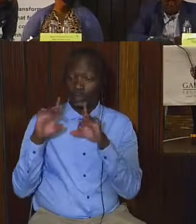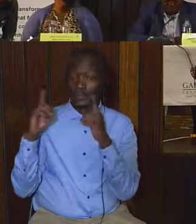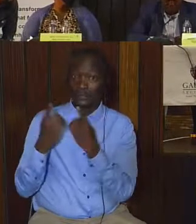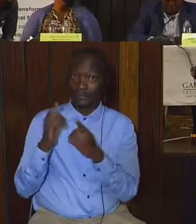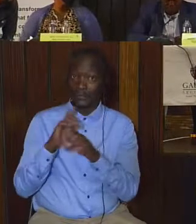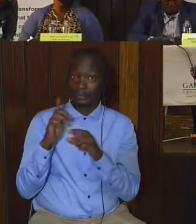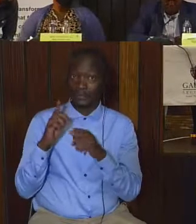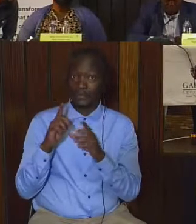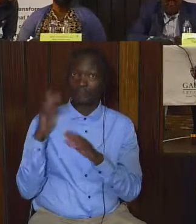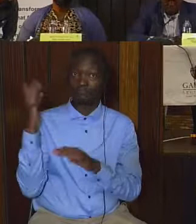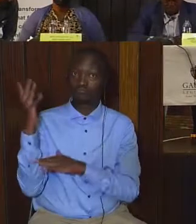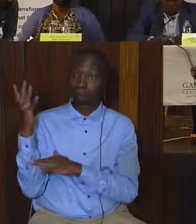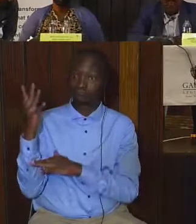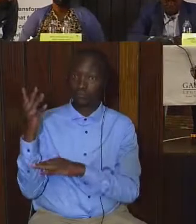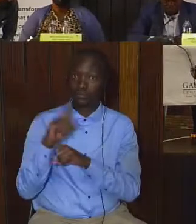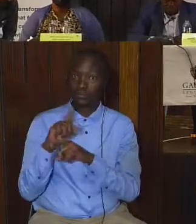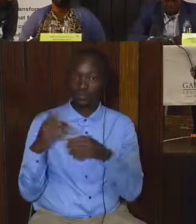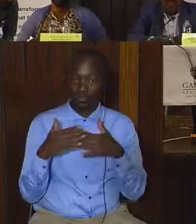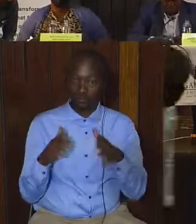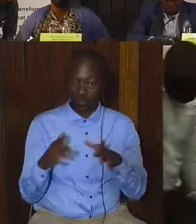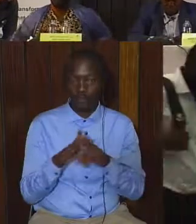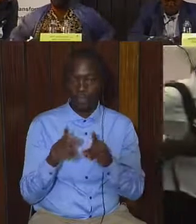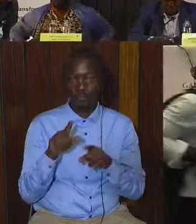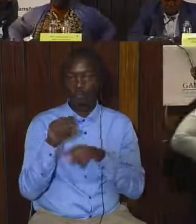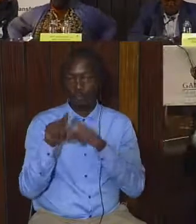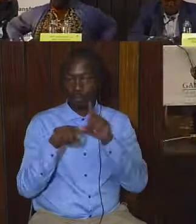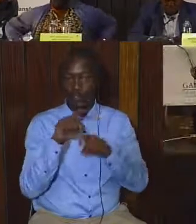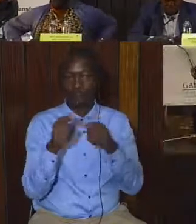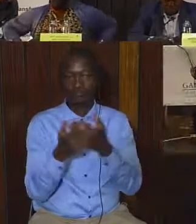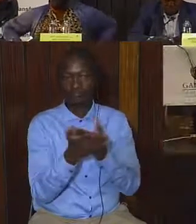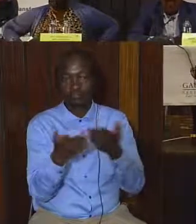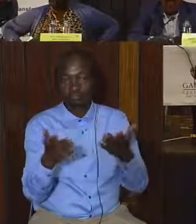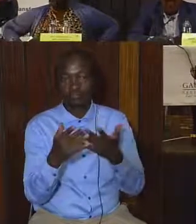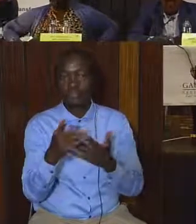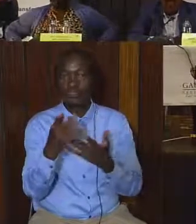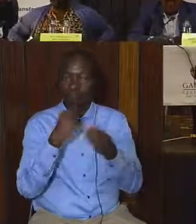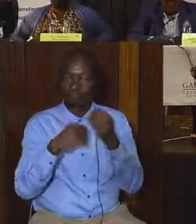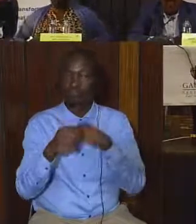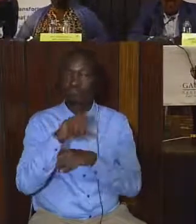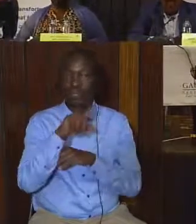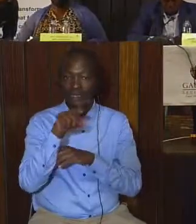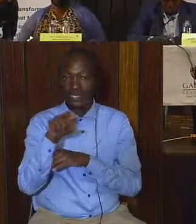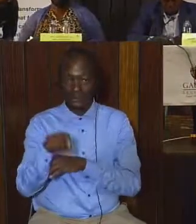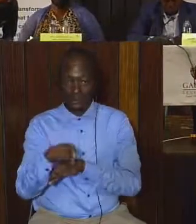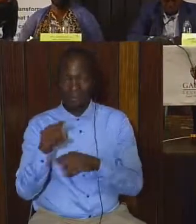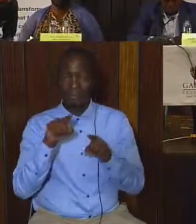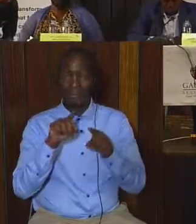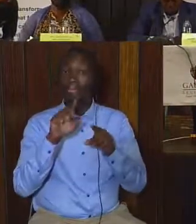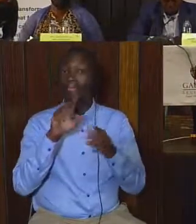obviously, we will open up for questions there as well. And then the team